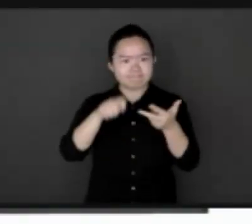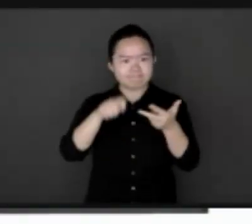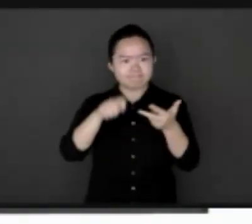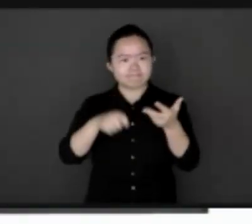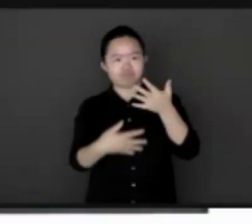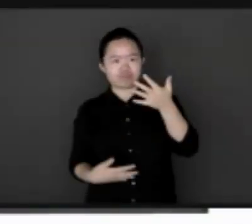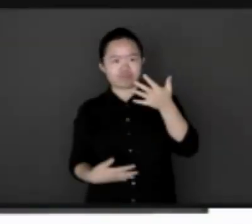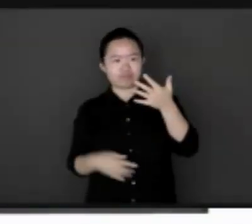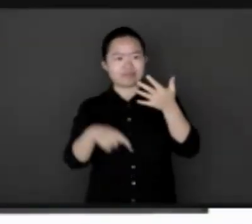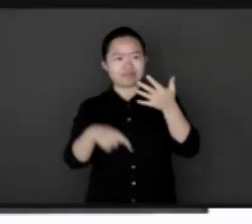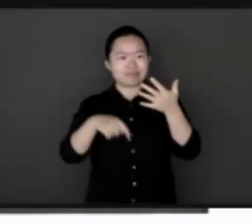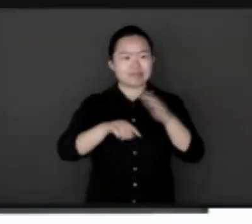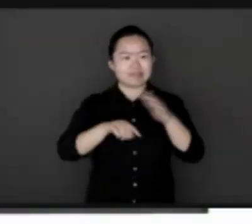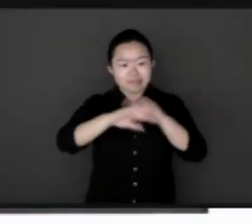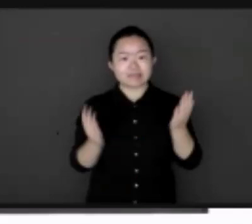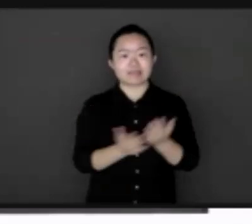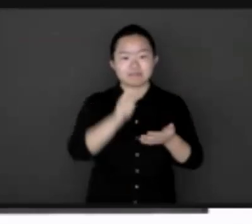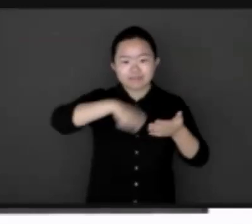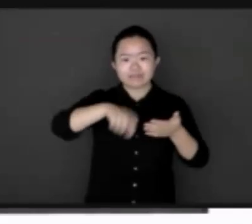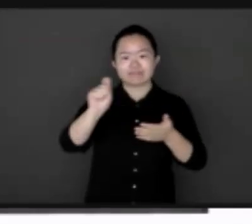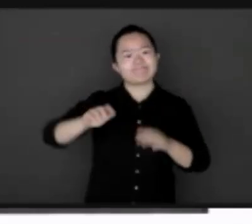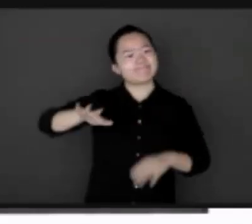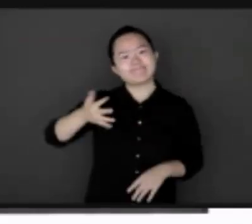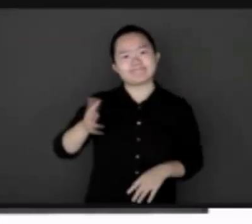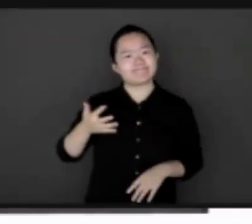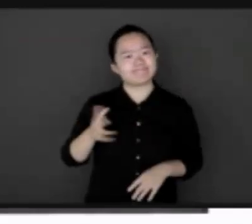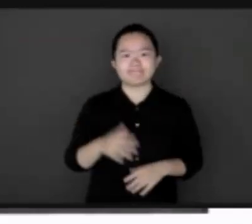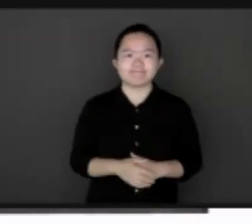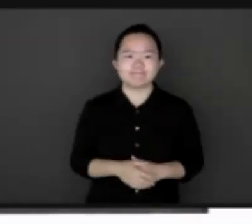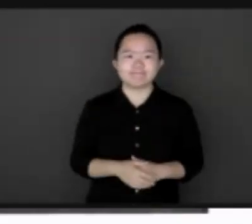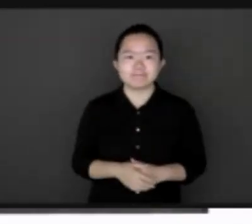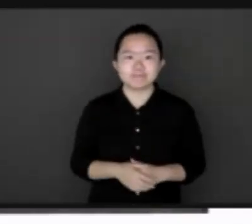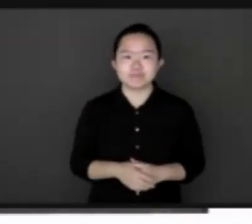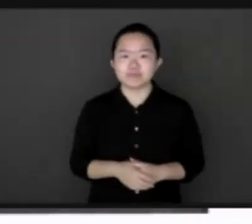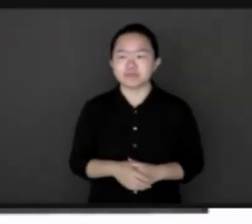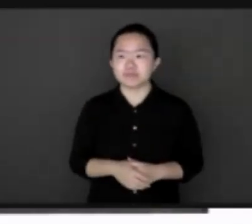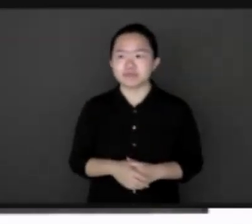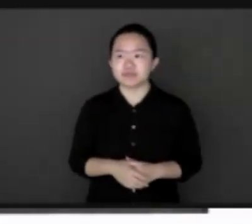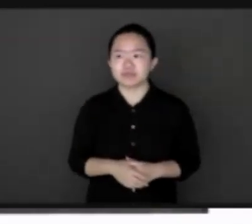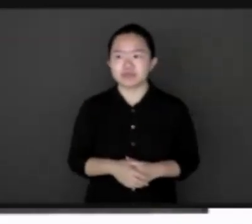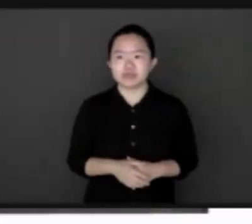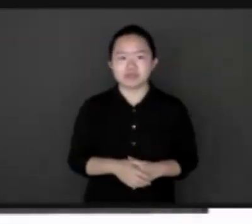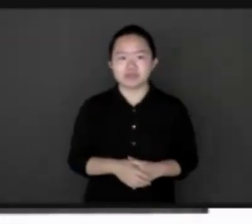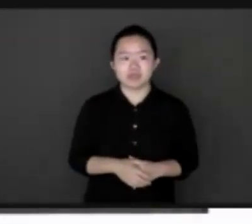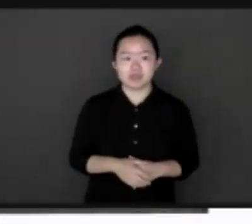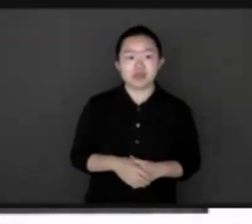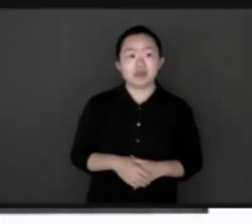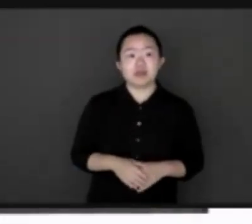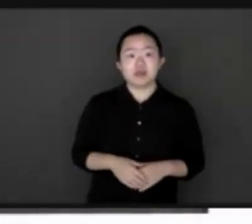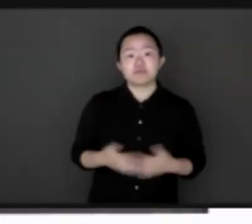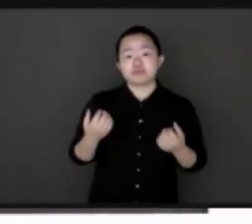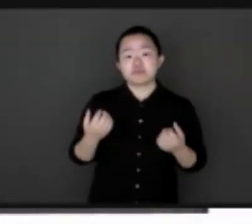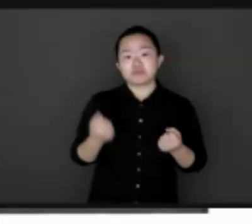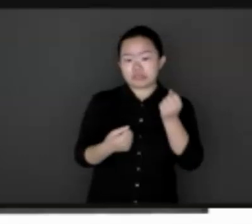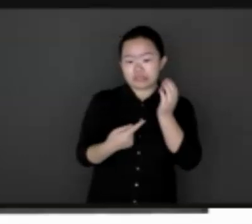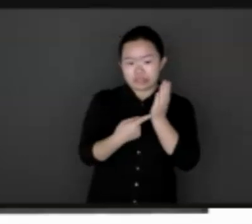not yet accessible. We're working on it. And then you can have the technical documentation made for legal reasons